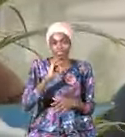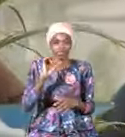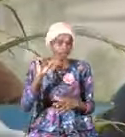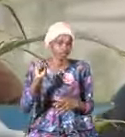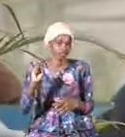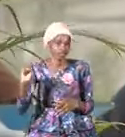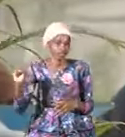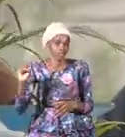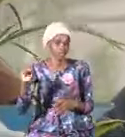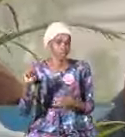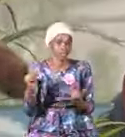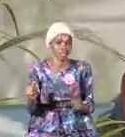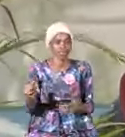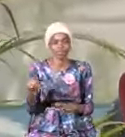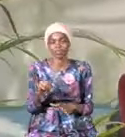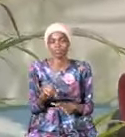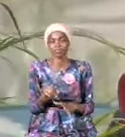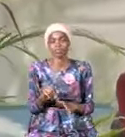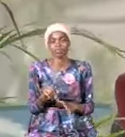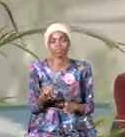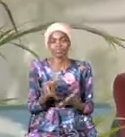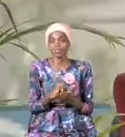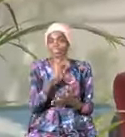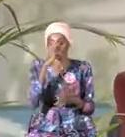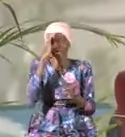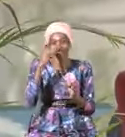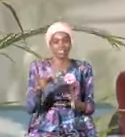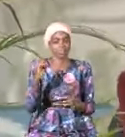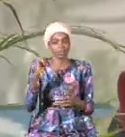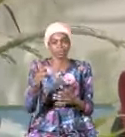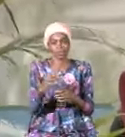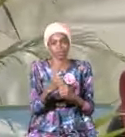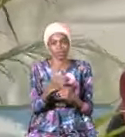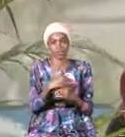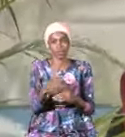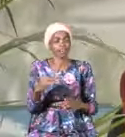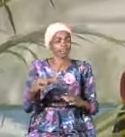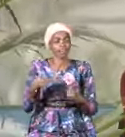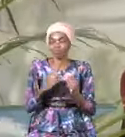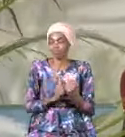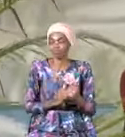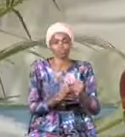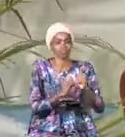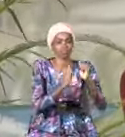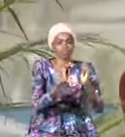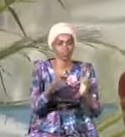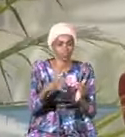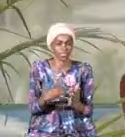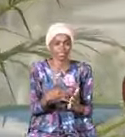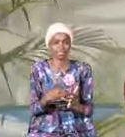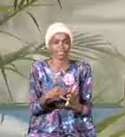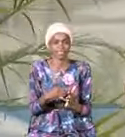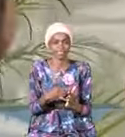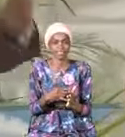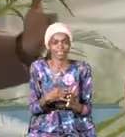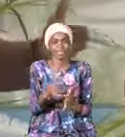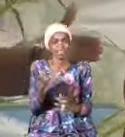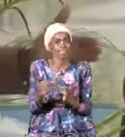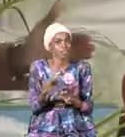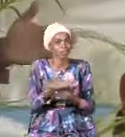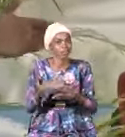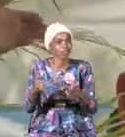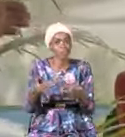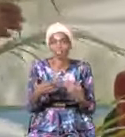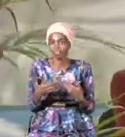SS1. That was a decision I took, and I pursued it. If you don't have any